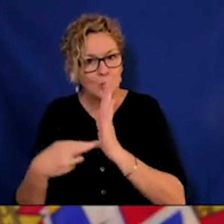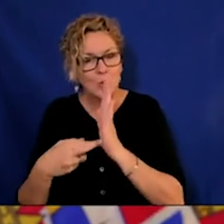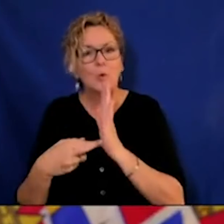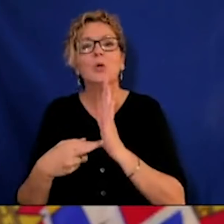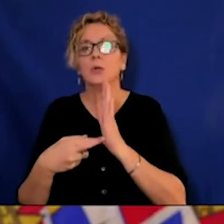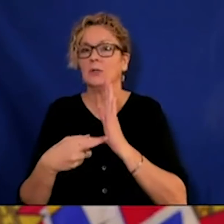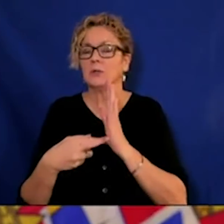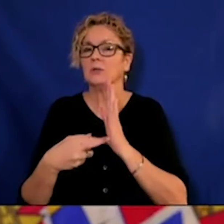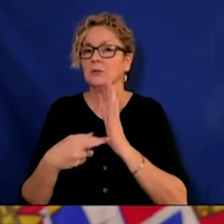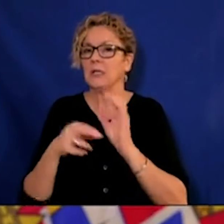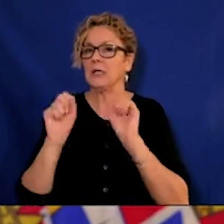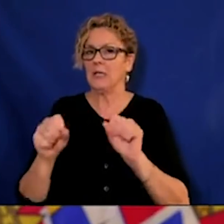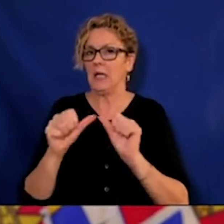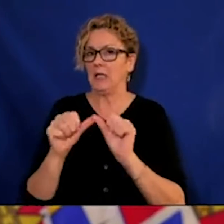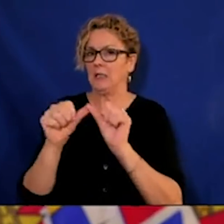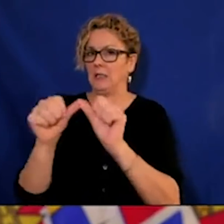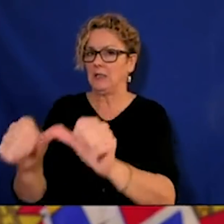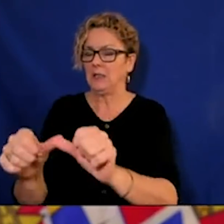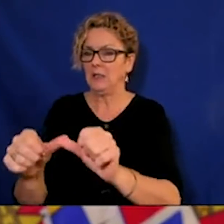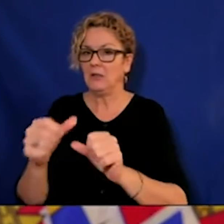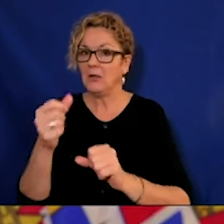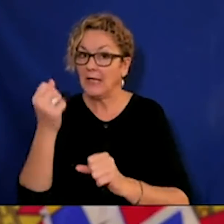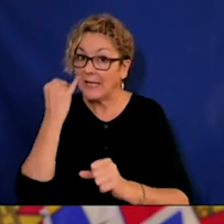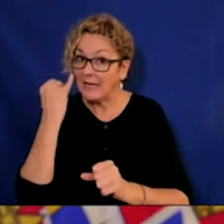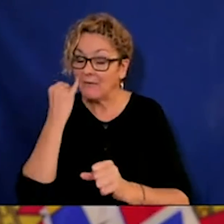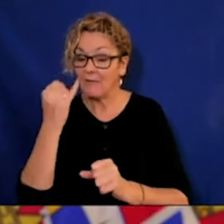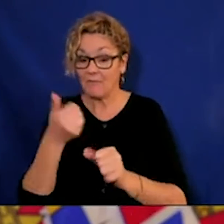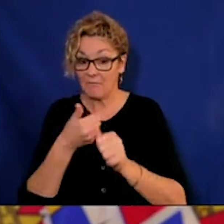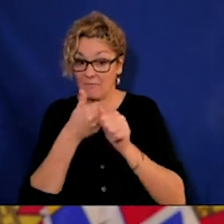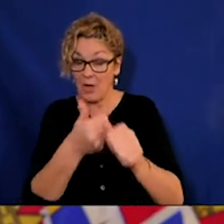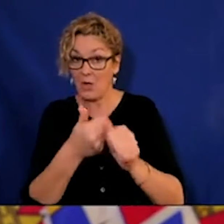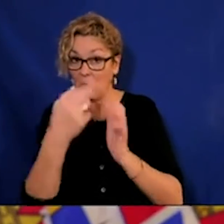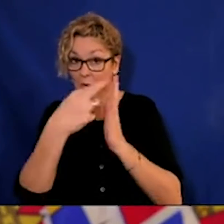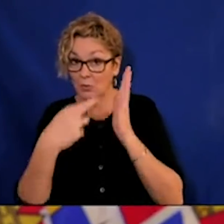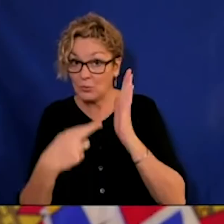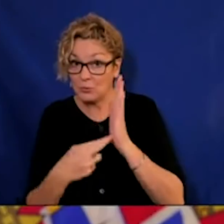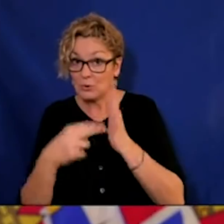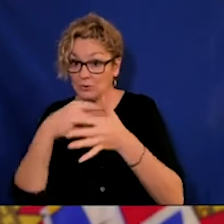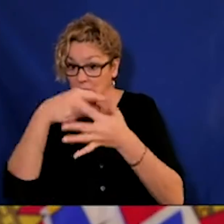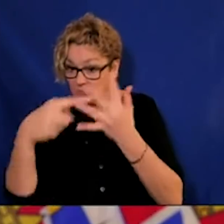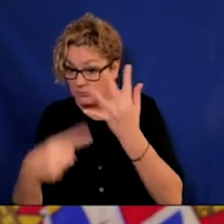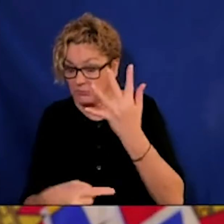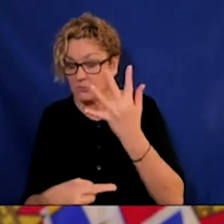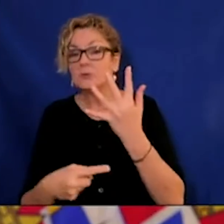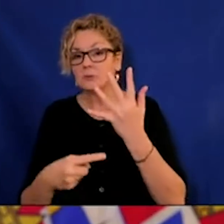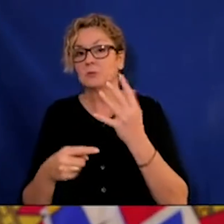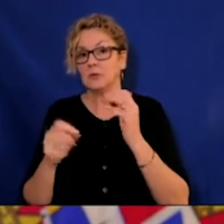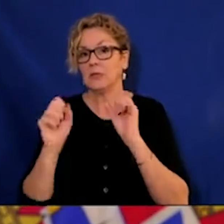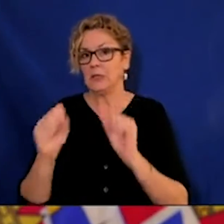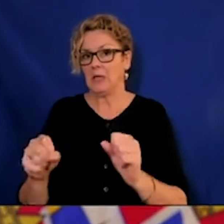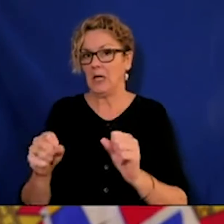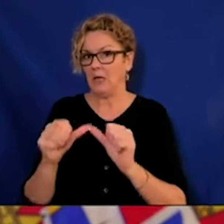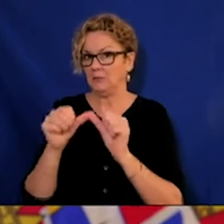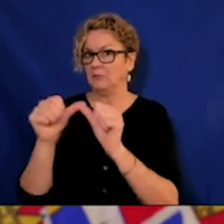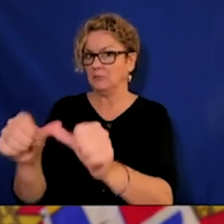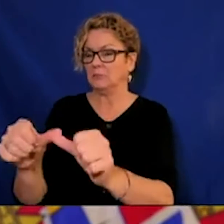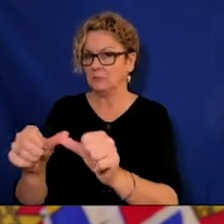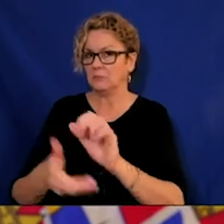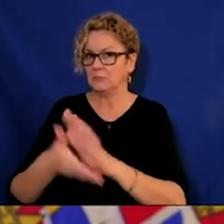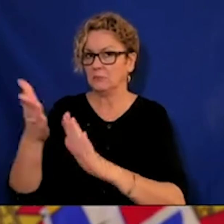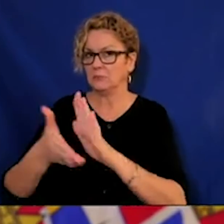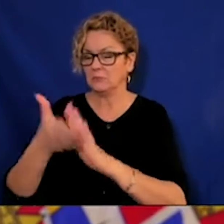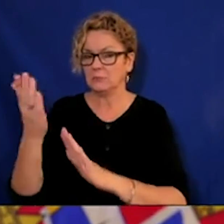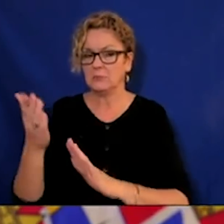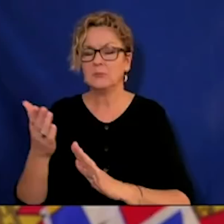Via Sport restart guidance that we have had in past. So those details will be